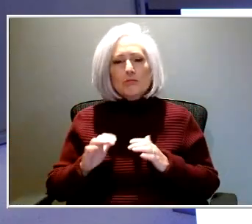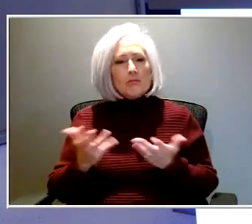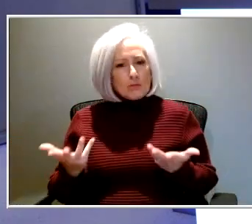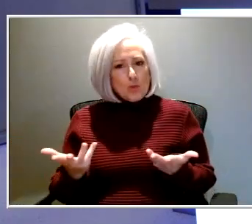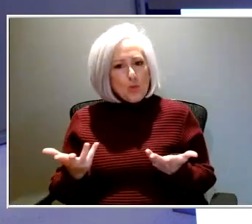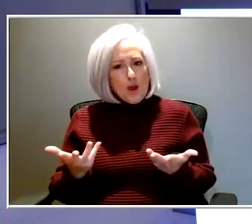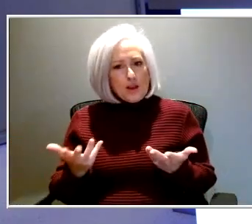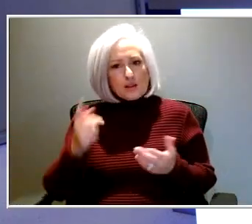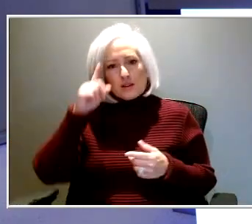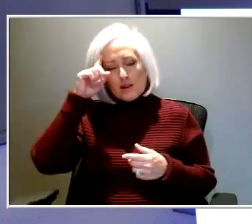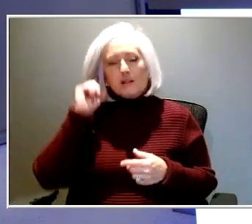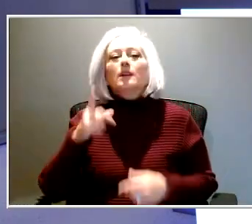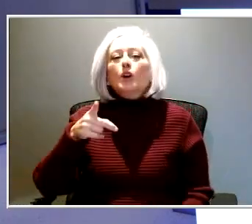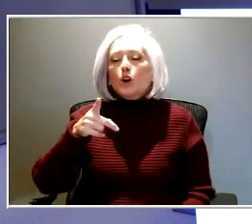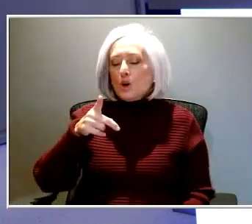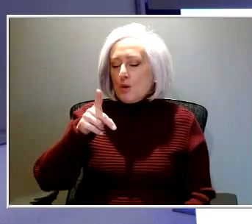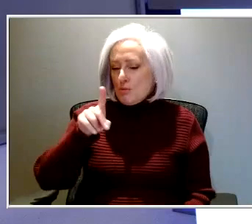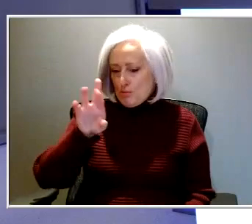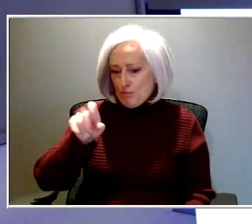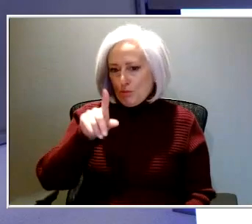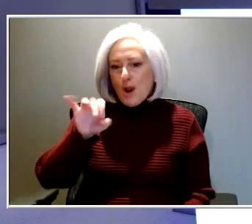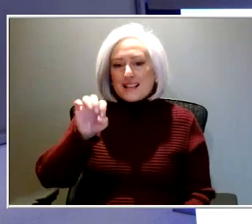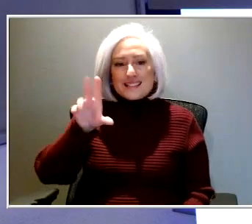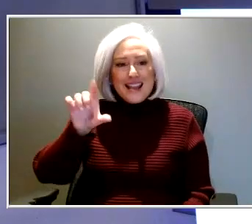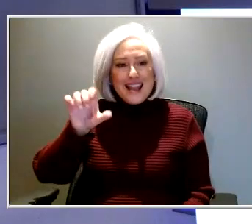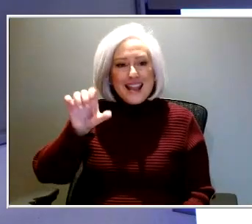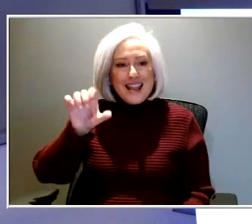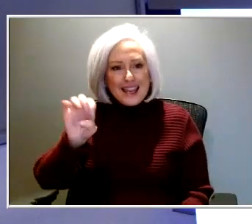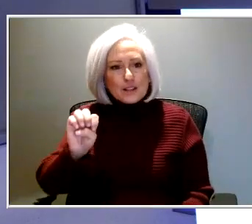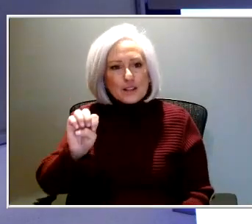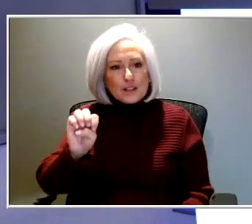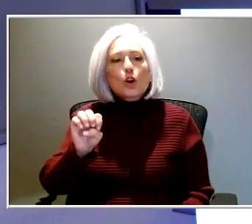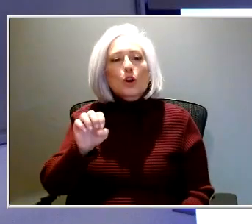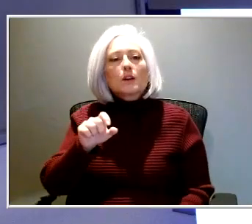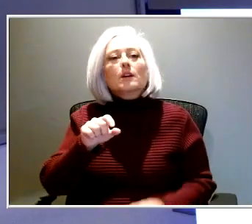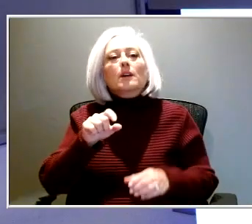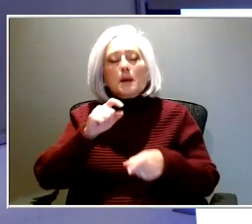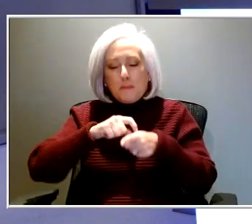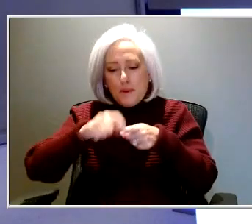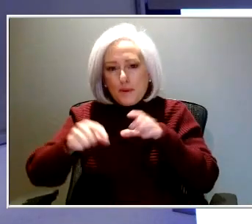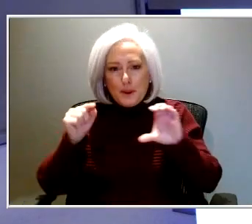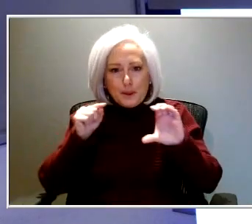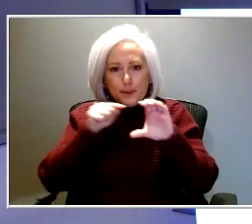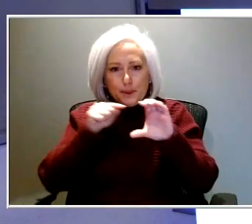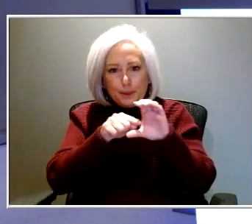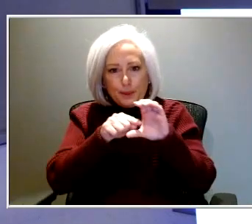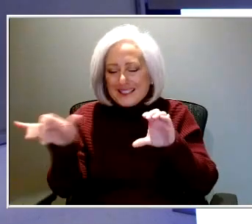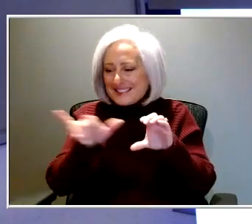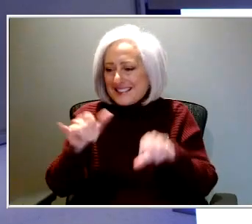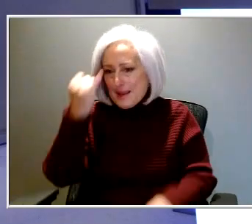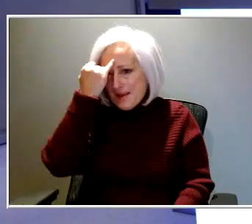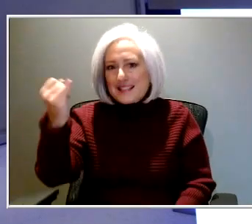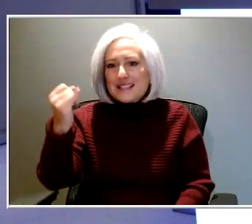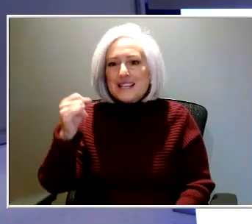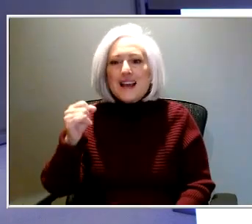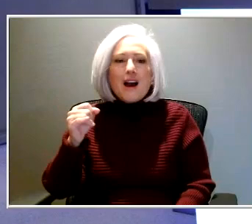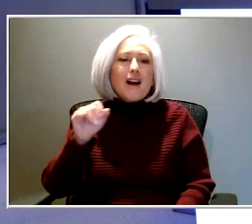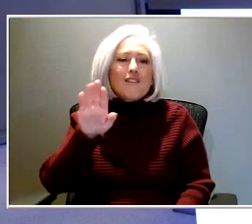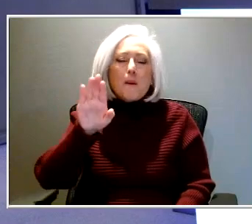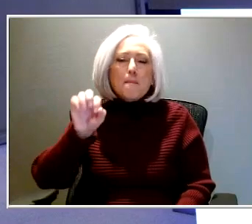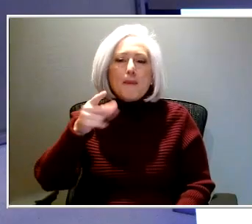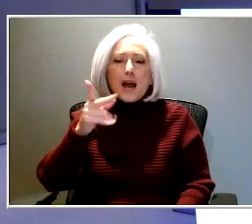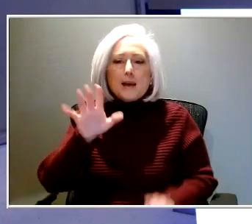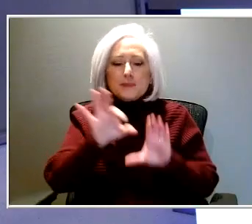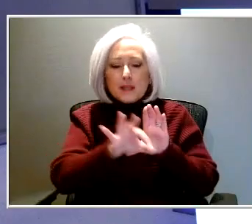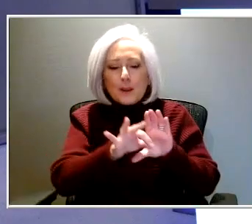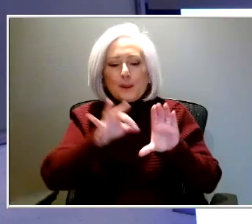prostate cancer is very similar to a prostate biopsy. Every patient has gone through a biopsy to diagnose